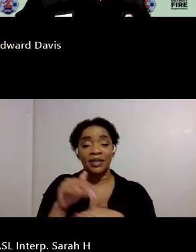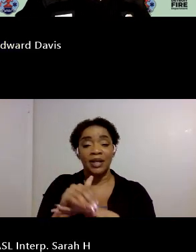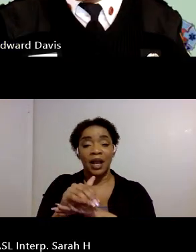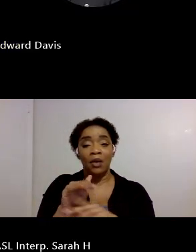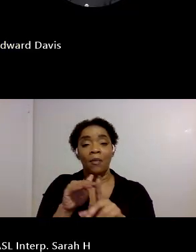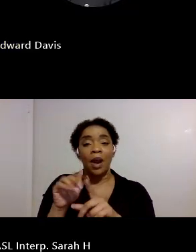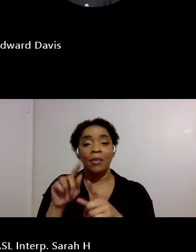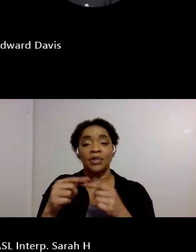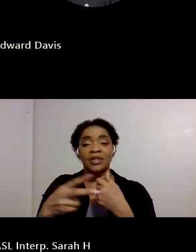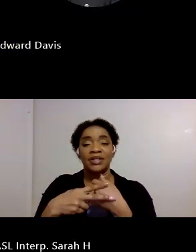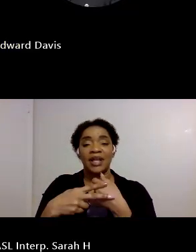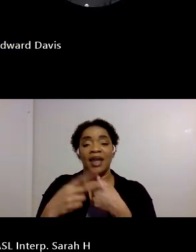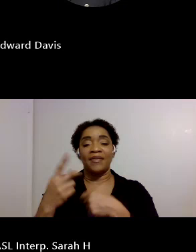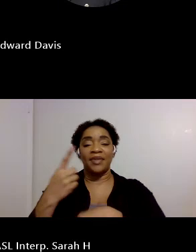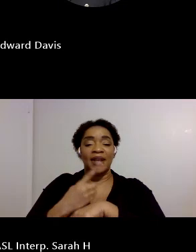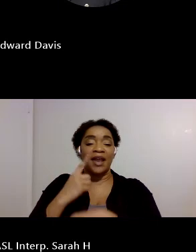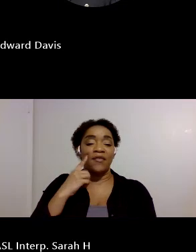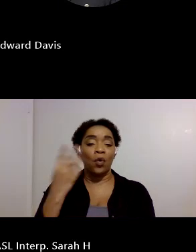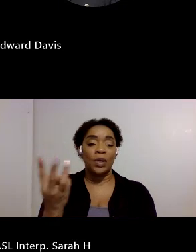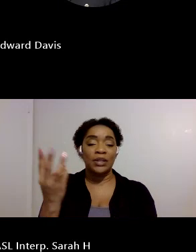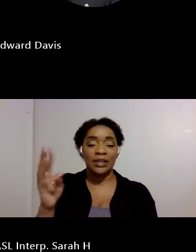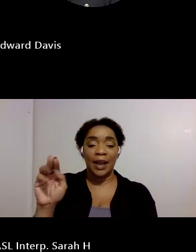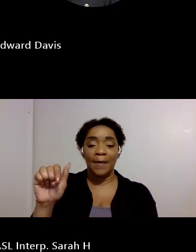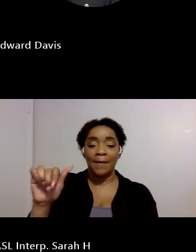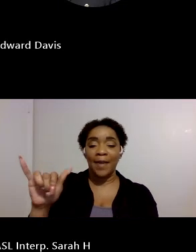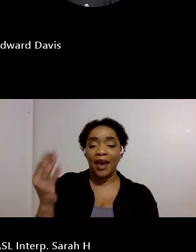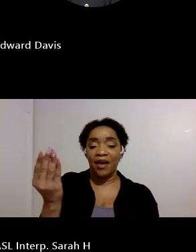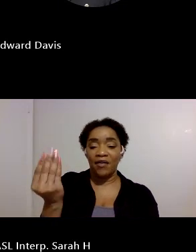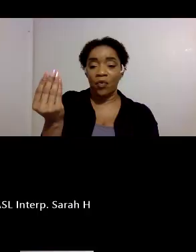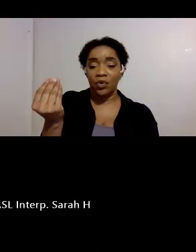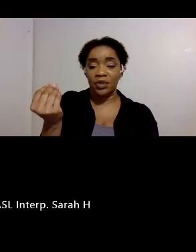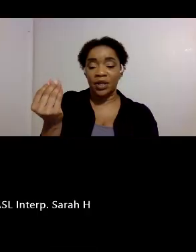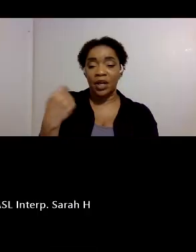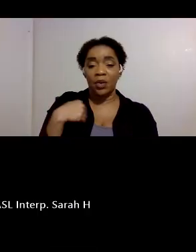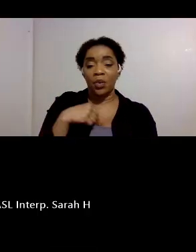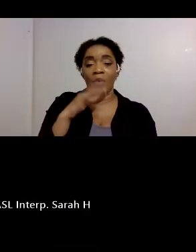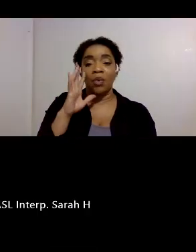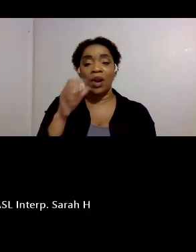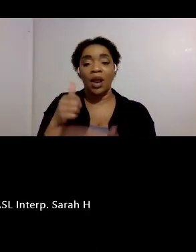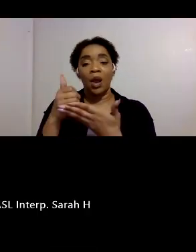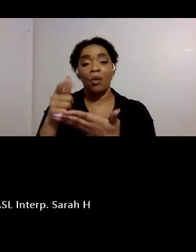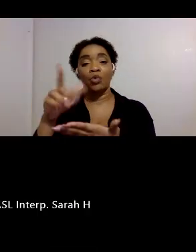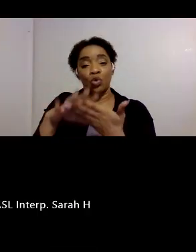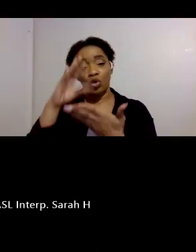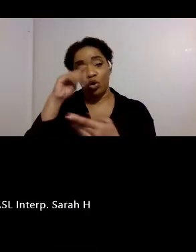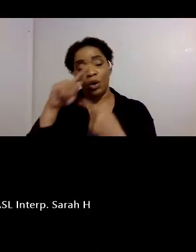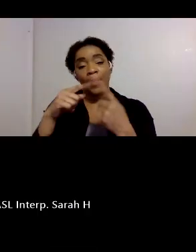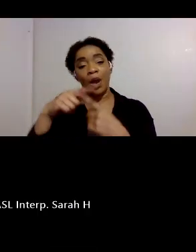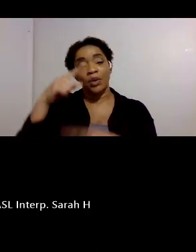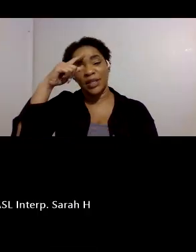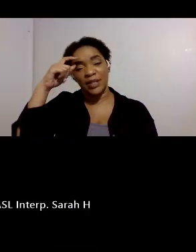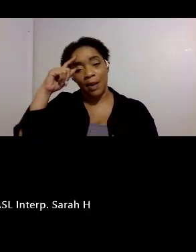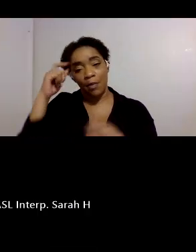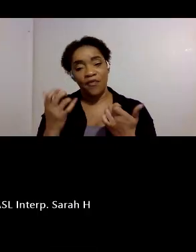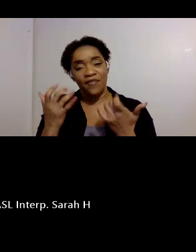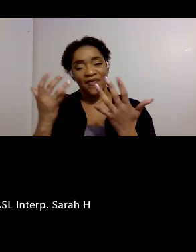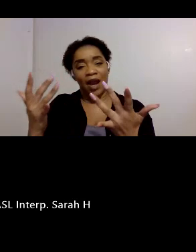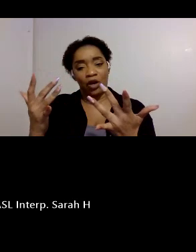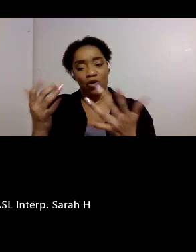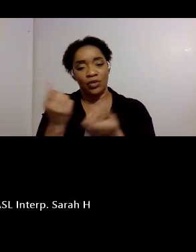for Wednesday, May 14th, where we'll help you learn about summer fire safety. Summertime fire